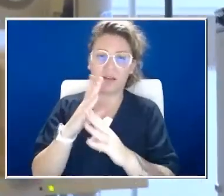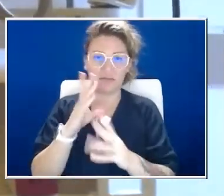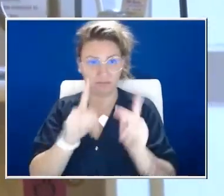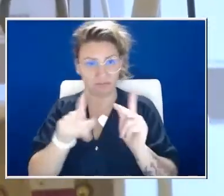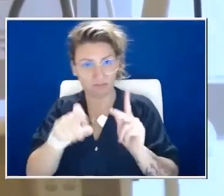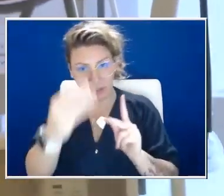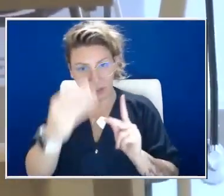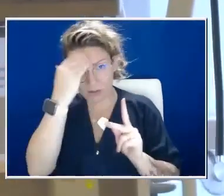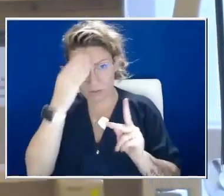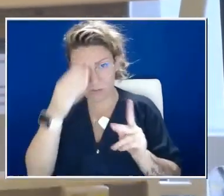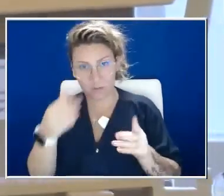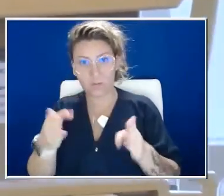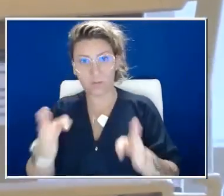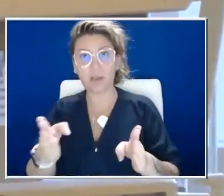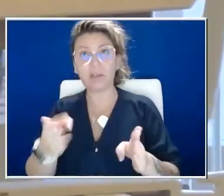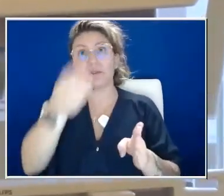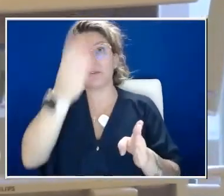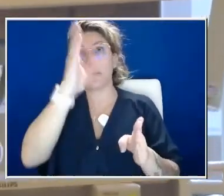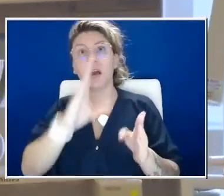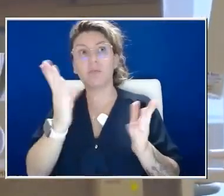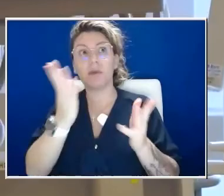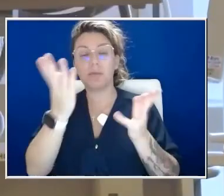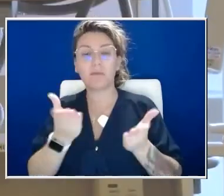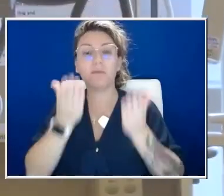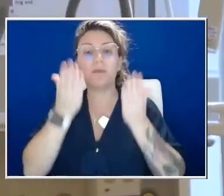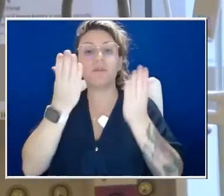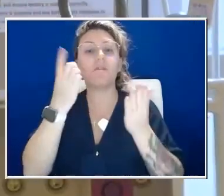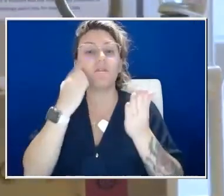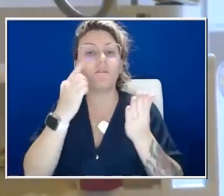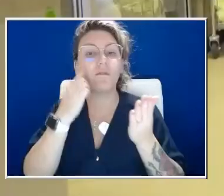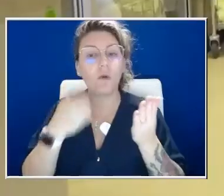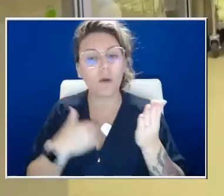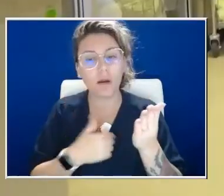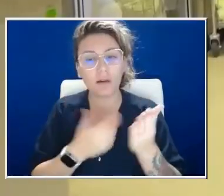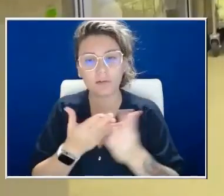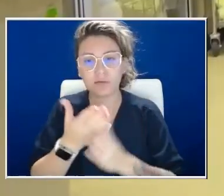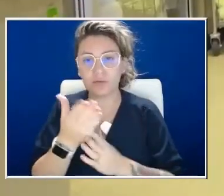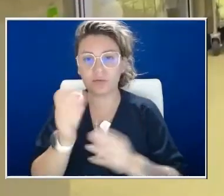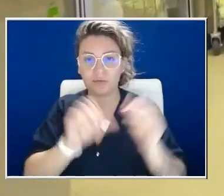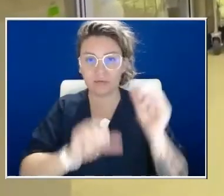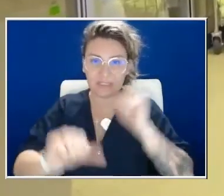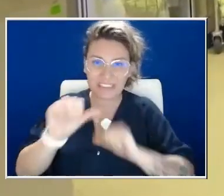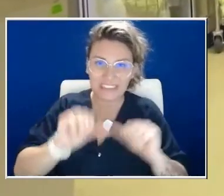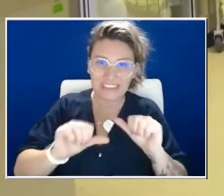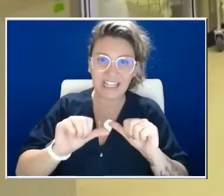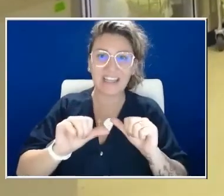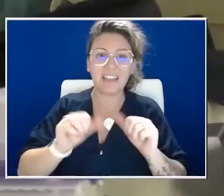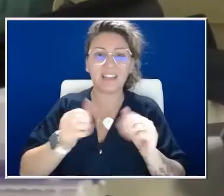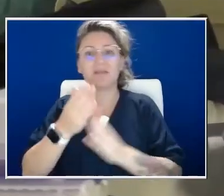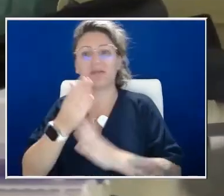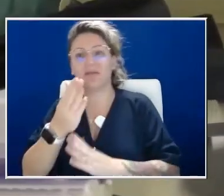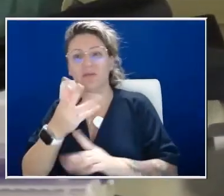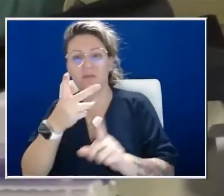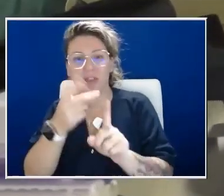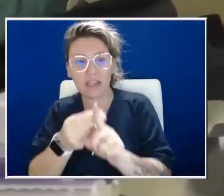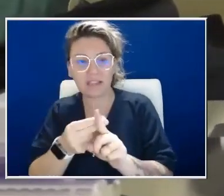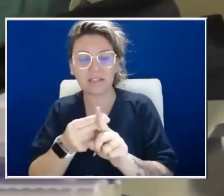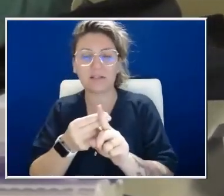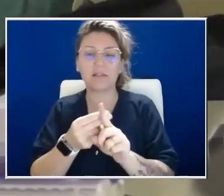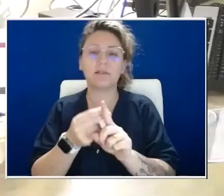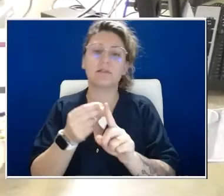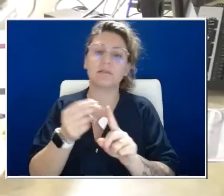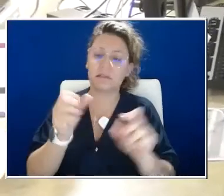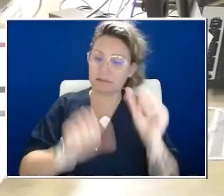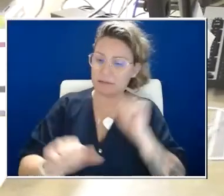ways that God may have provided for us through science, through vaccines. Science and faith can